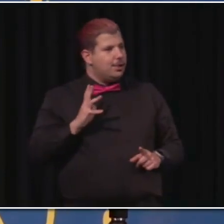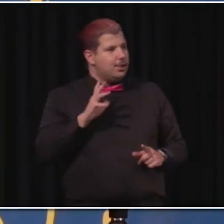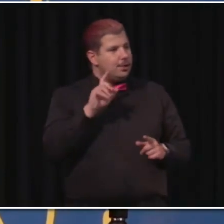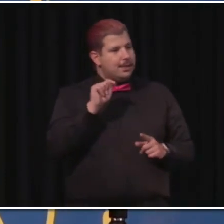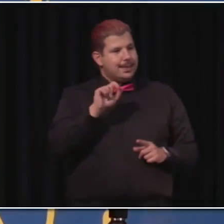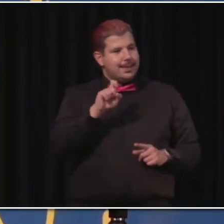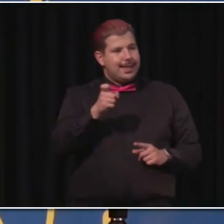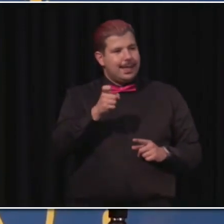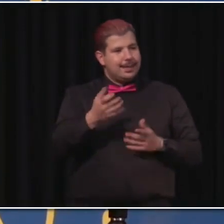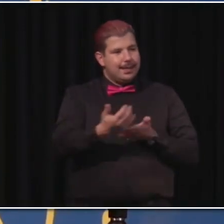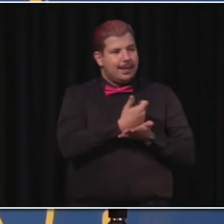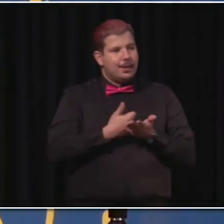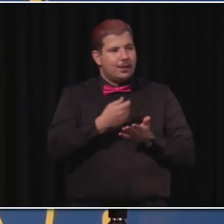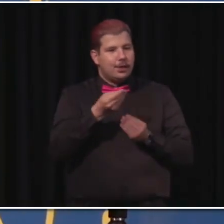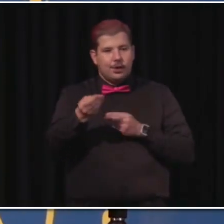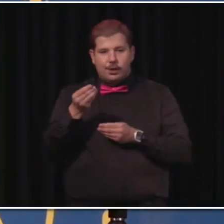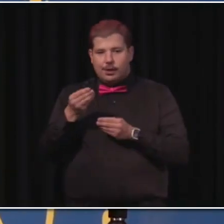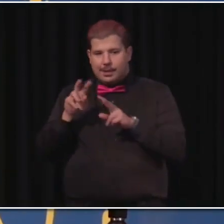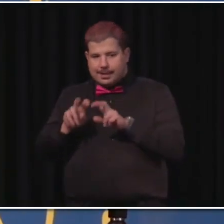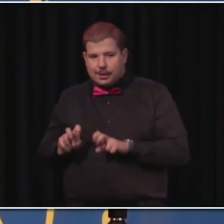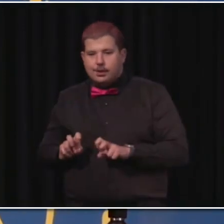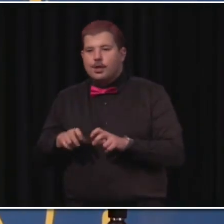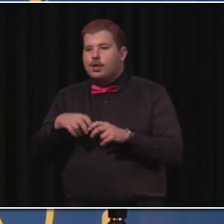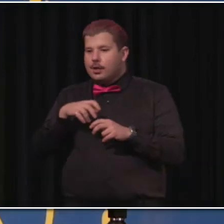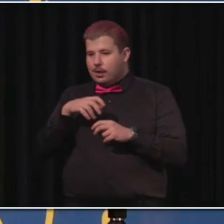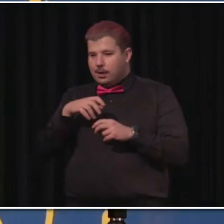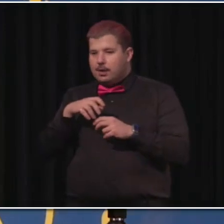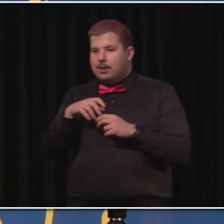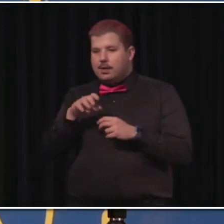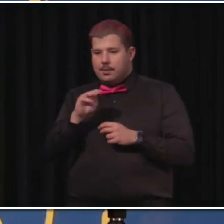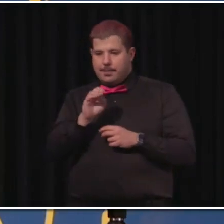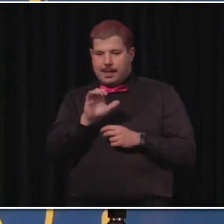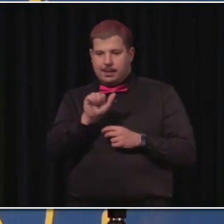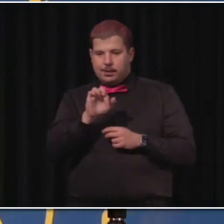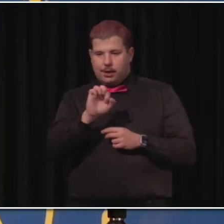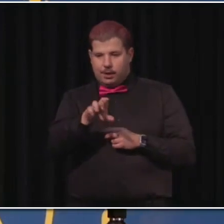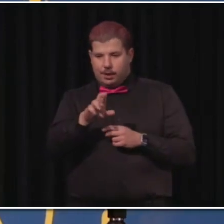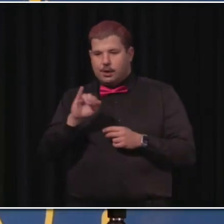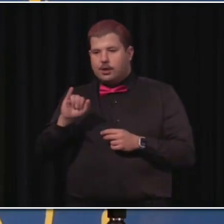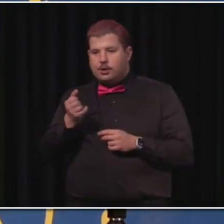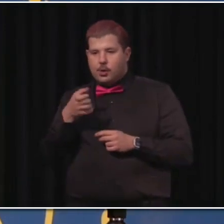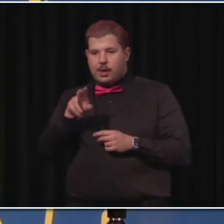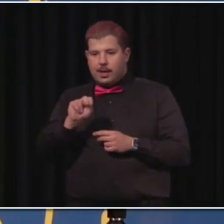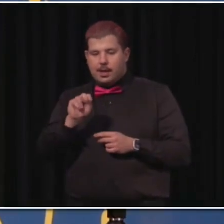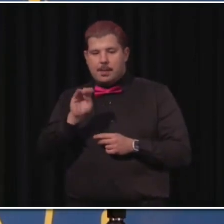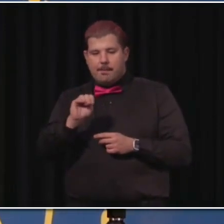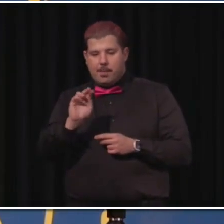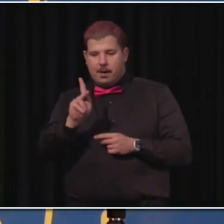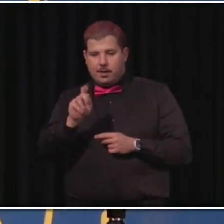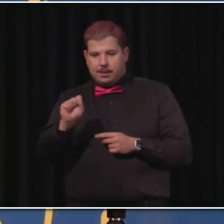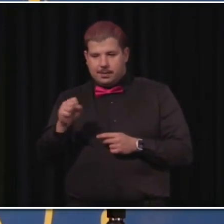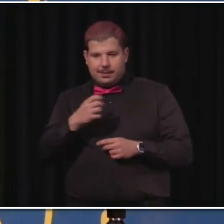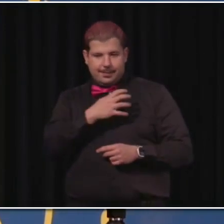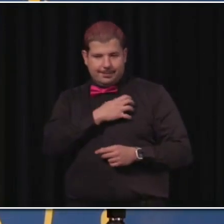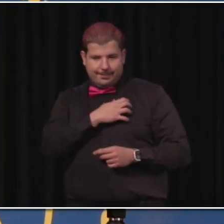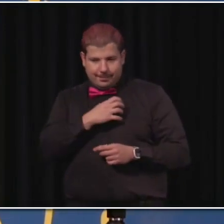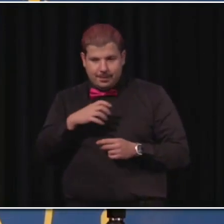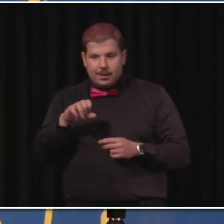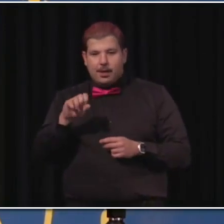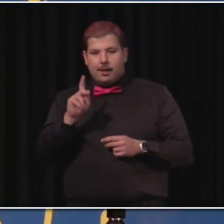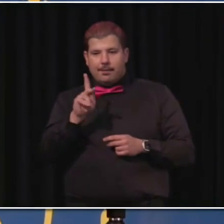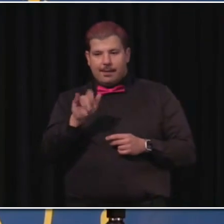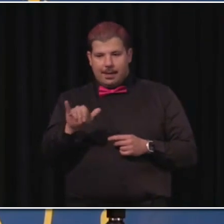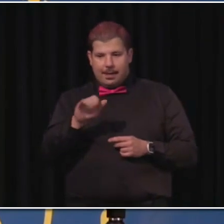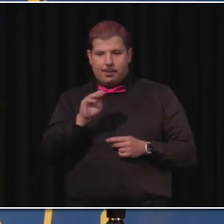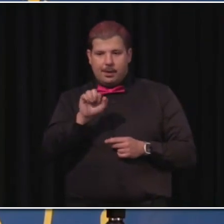Collector Dan McAllister, County Assessor, Recorder Clerk Jordan Marks, Sheriff Kelly Martinez, District Attorney Summer Steffen,